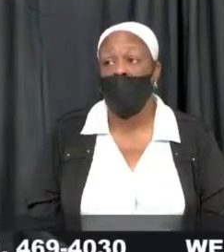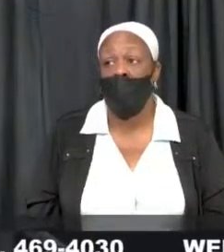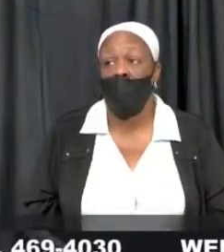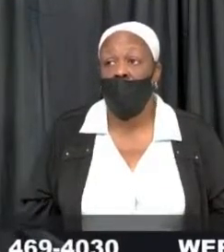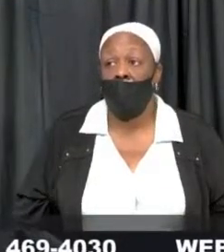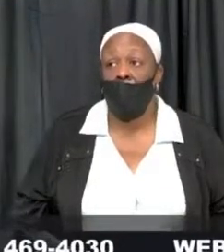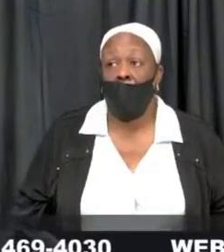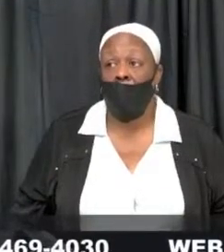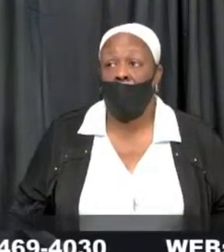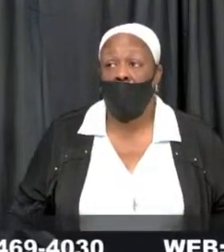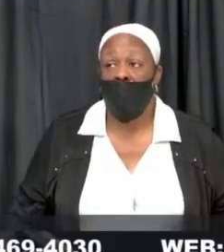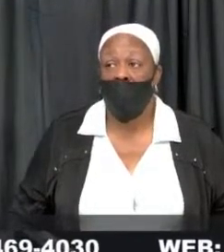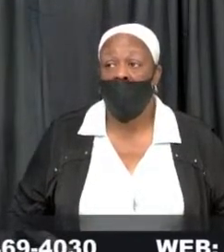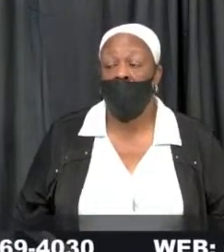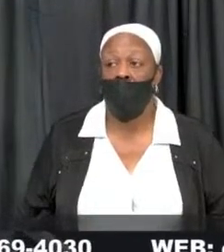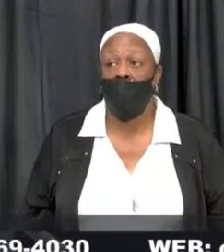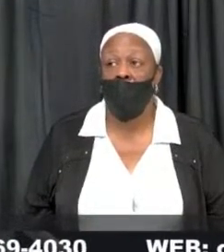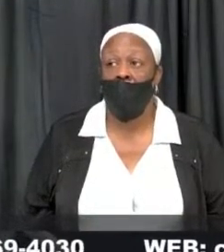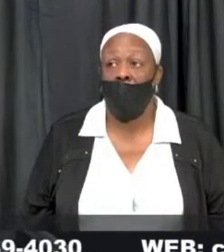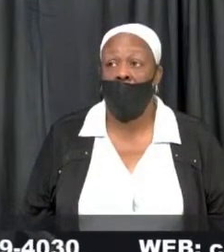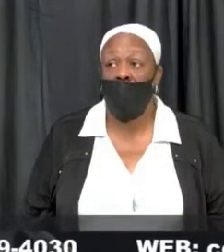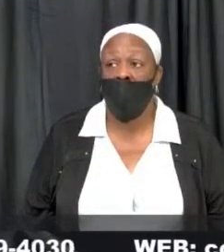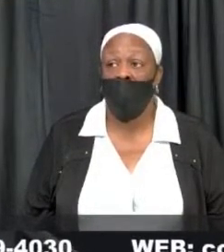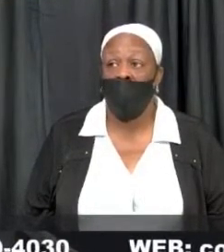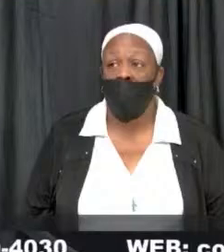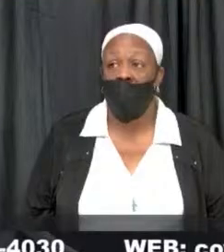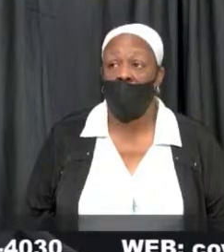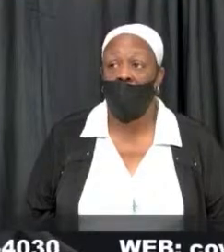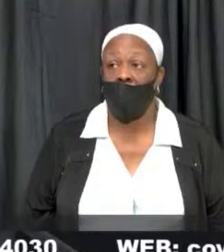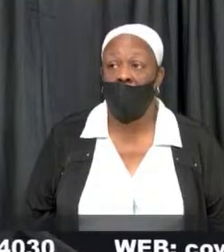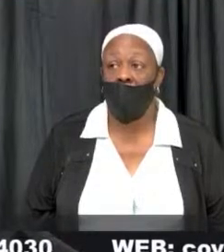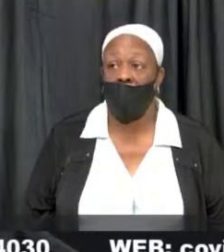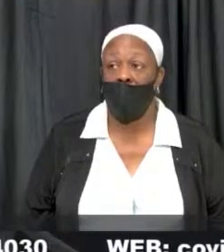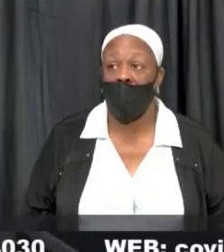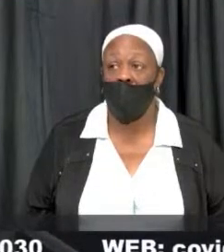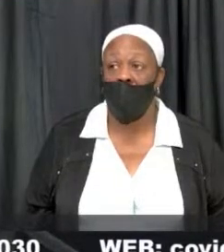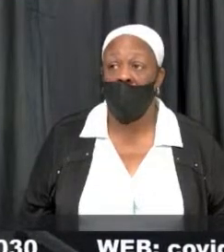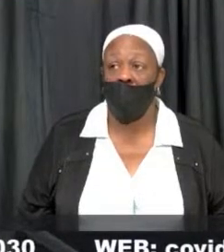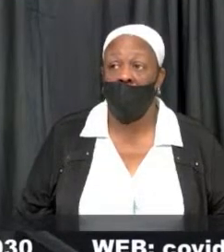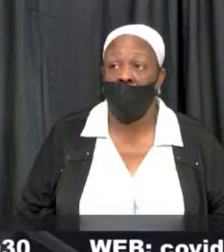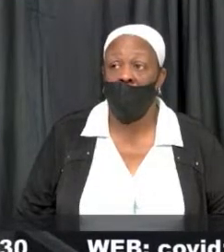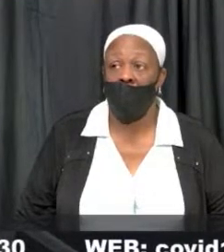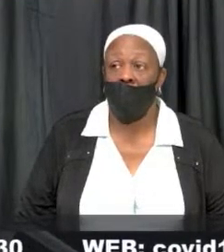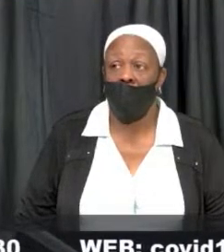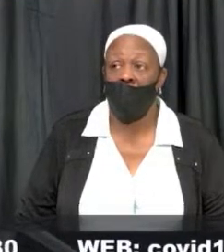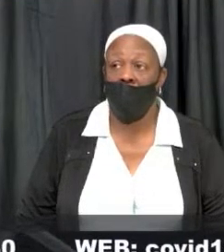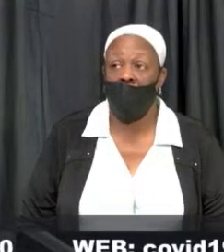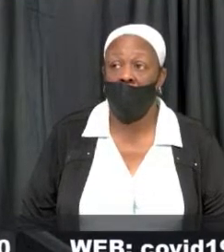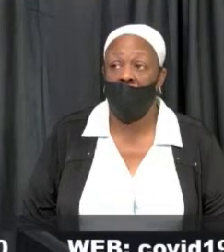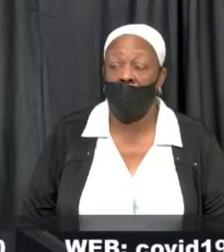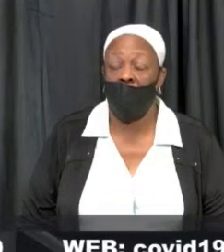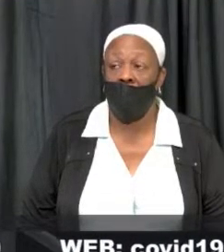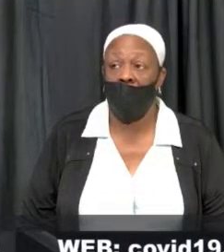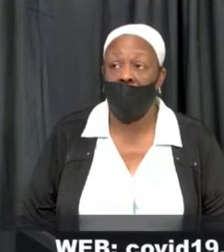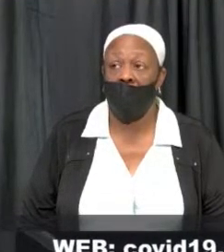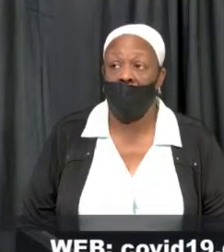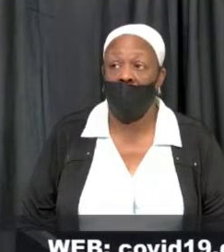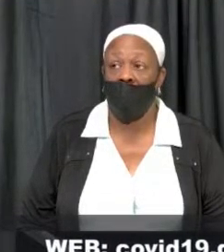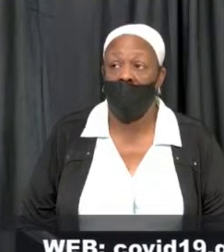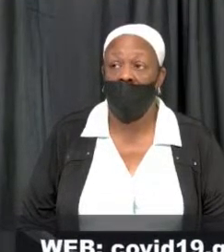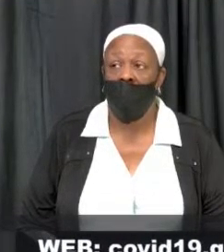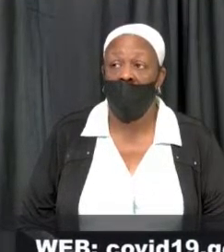Is there any specific reason why 70%? Why not 60? Why not 65, for